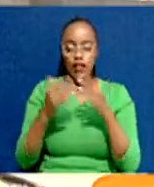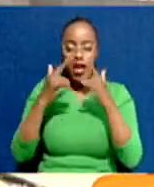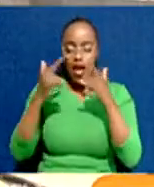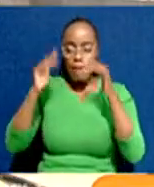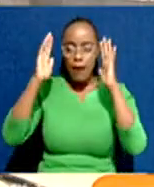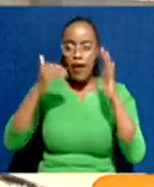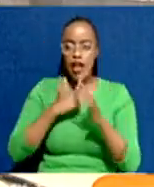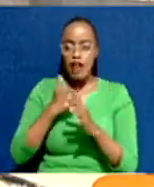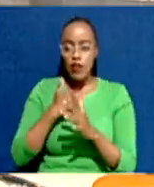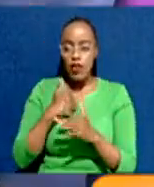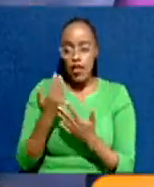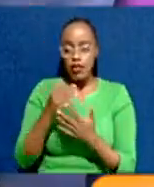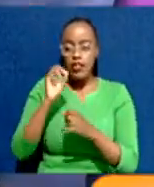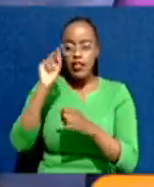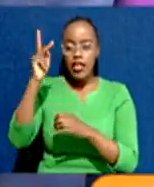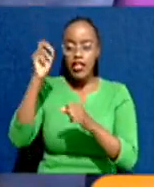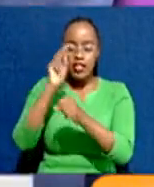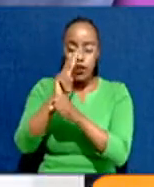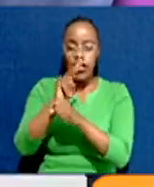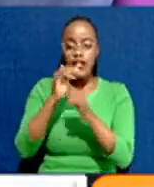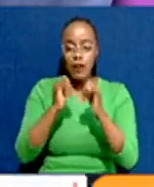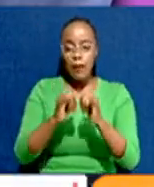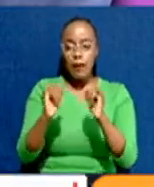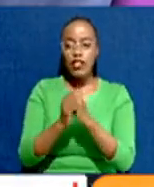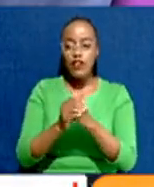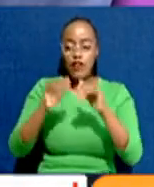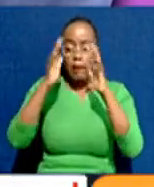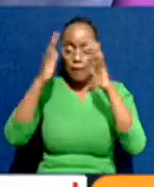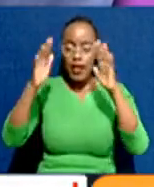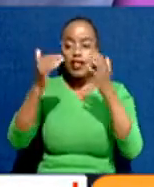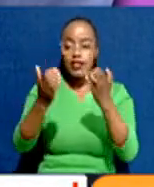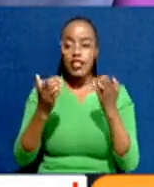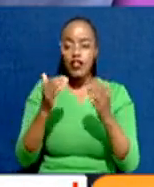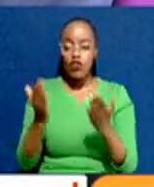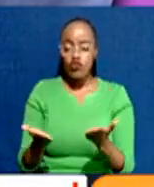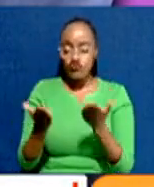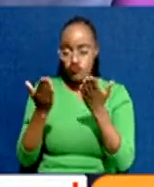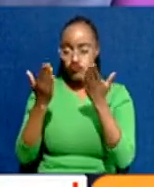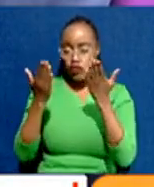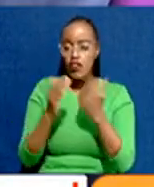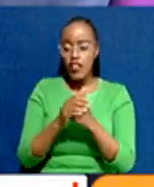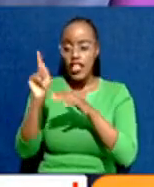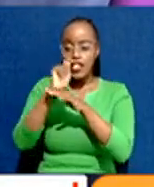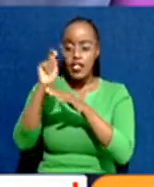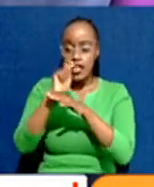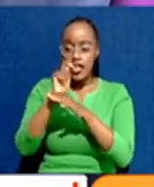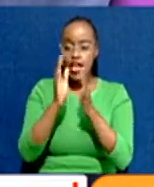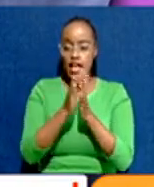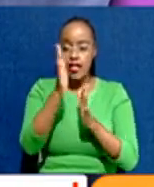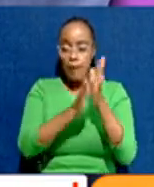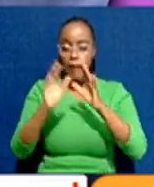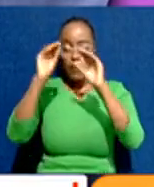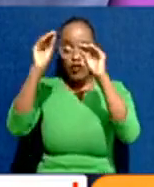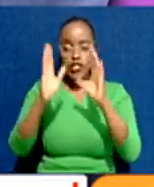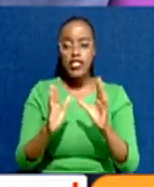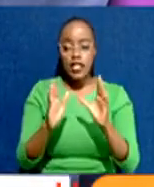junior secondary school rollout. There is significant need for improvement, especially in the training and preparation of